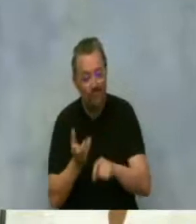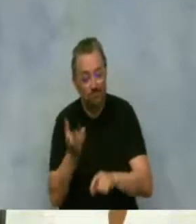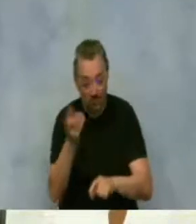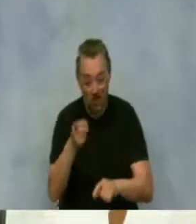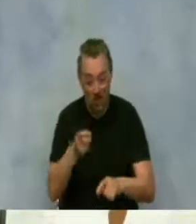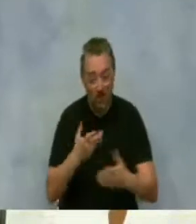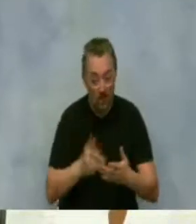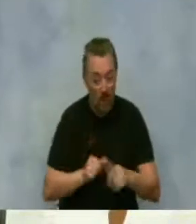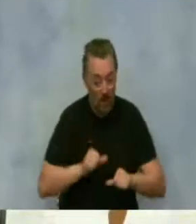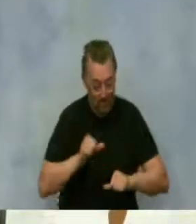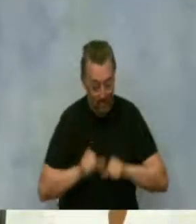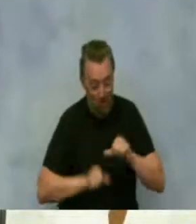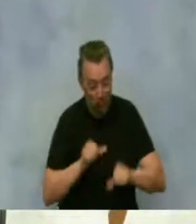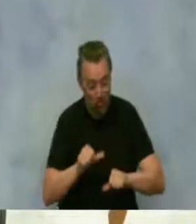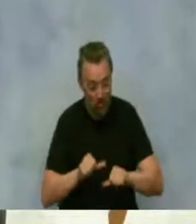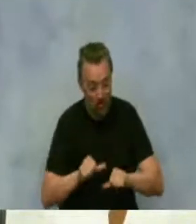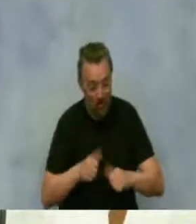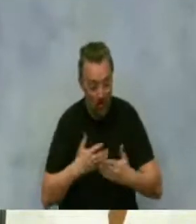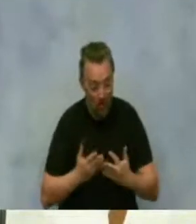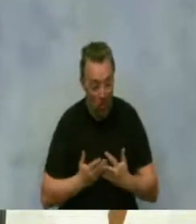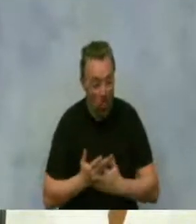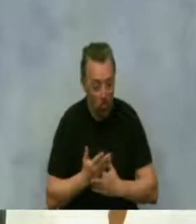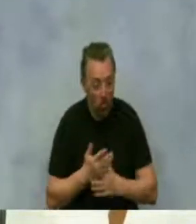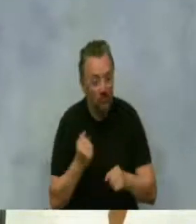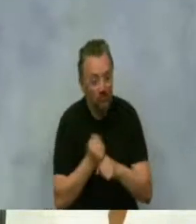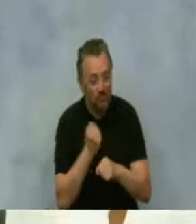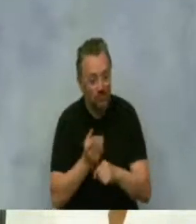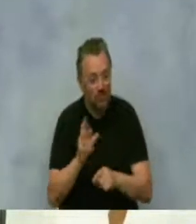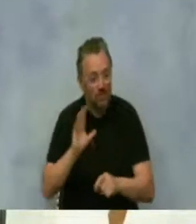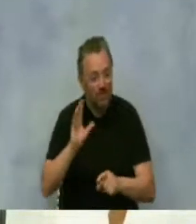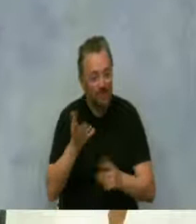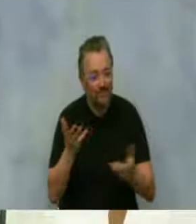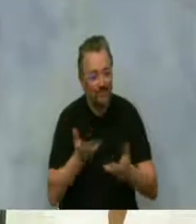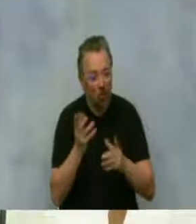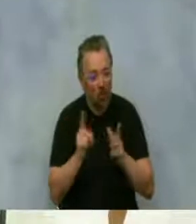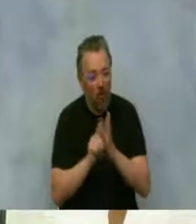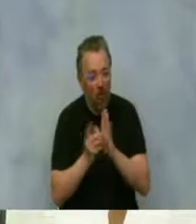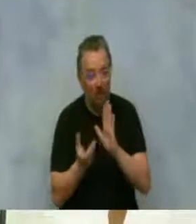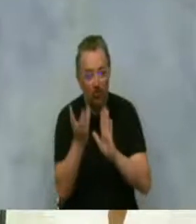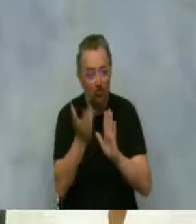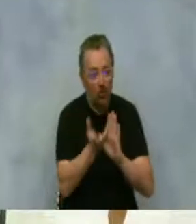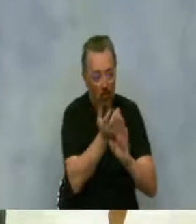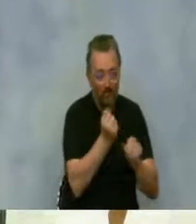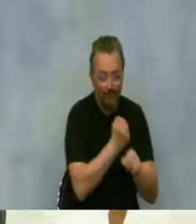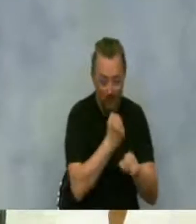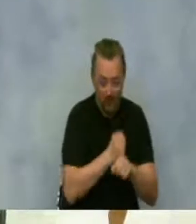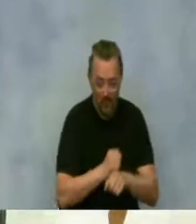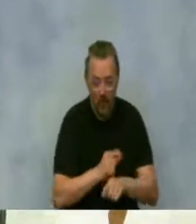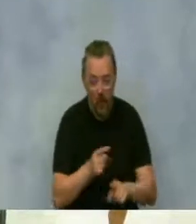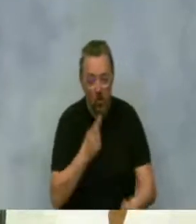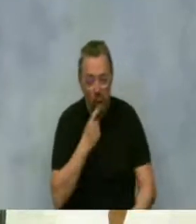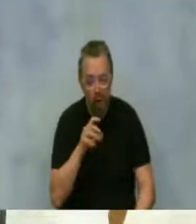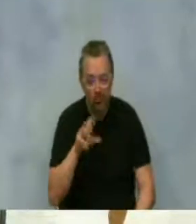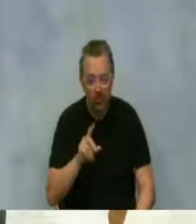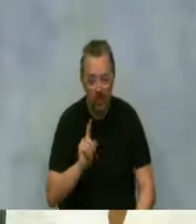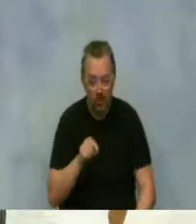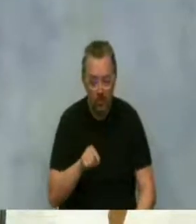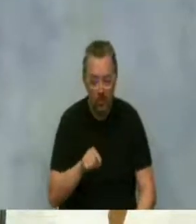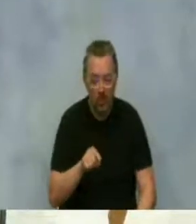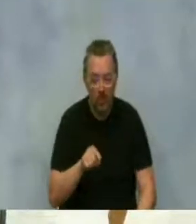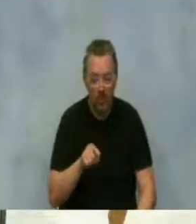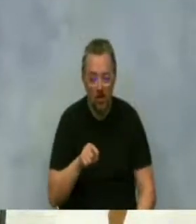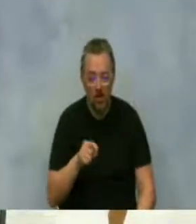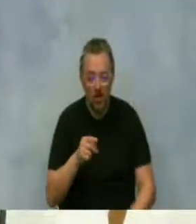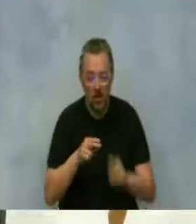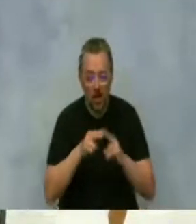issue is actually in place and has been progressing since August. The second measure, which is marked as red, is a percentage of rent lost due to properties